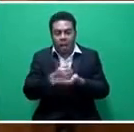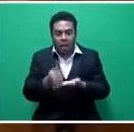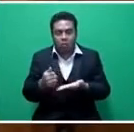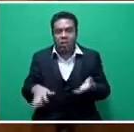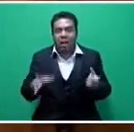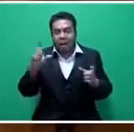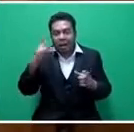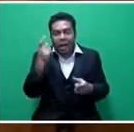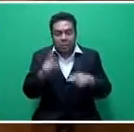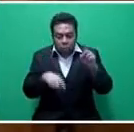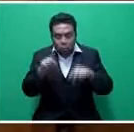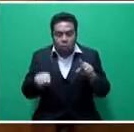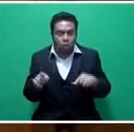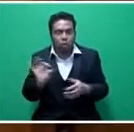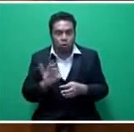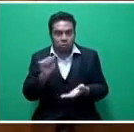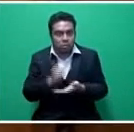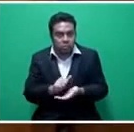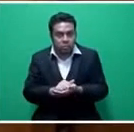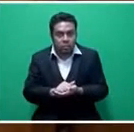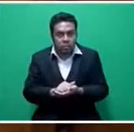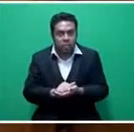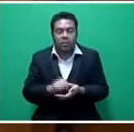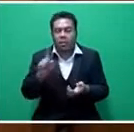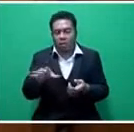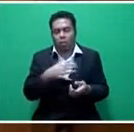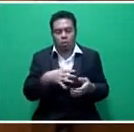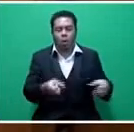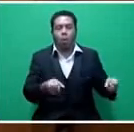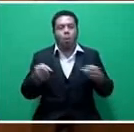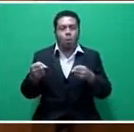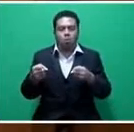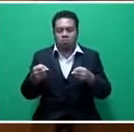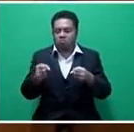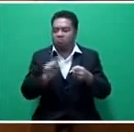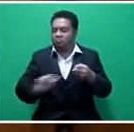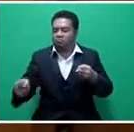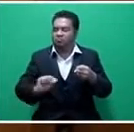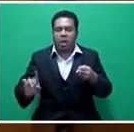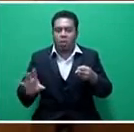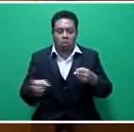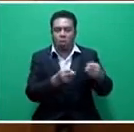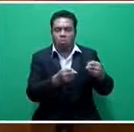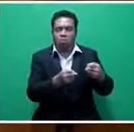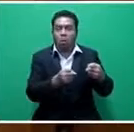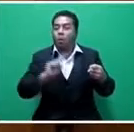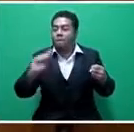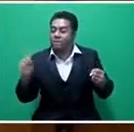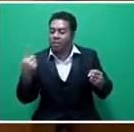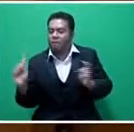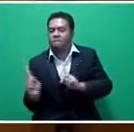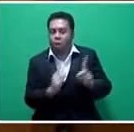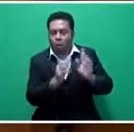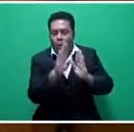class audits that are not conducted, and therefore we sometimes stop the schools from receiving grants until they become compliant. But